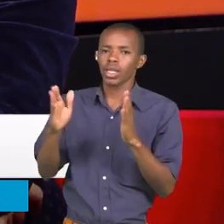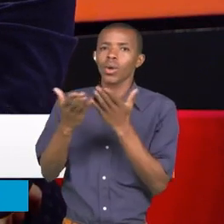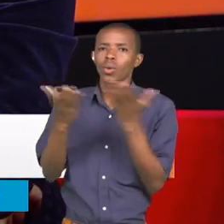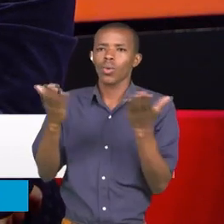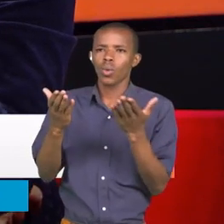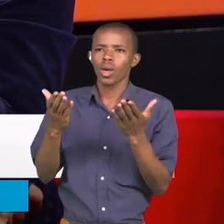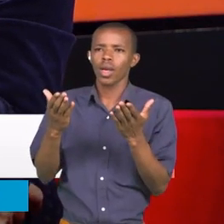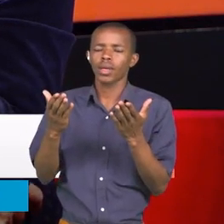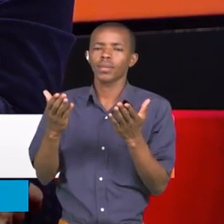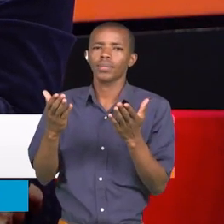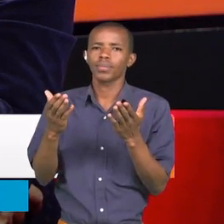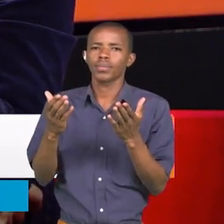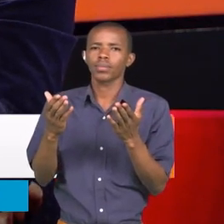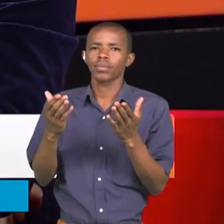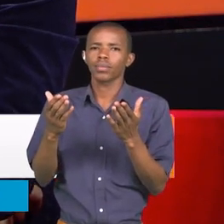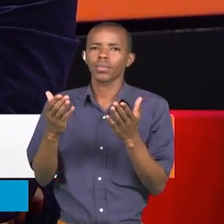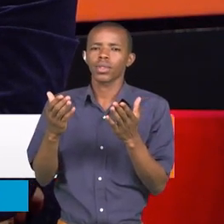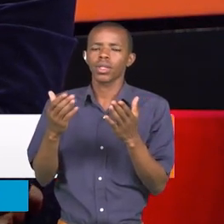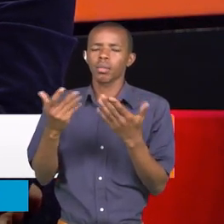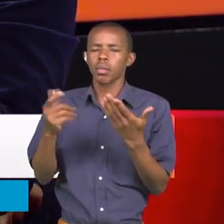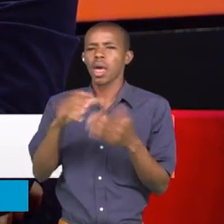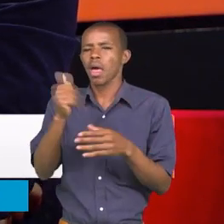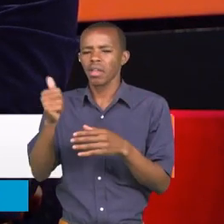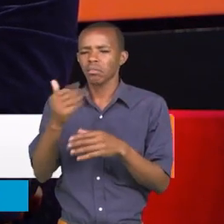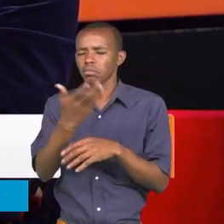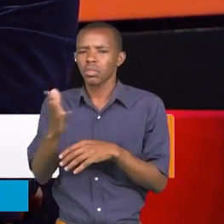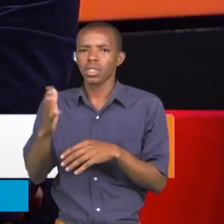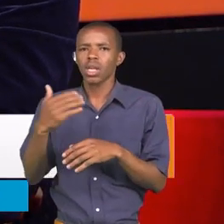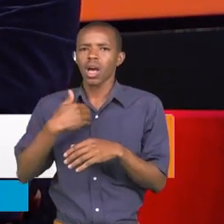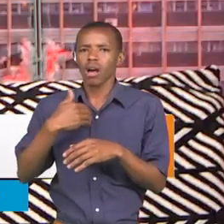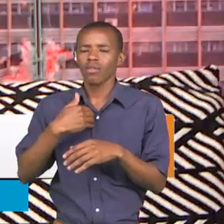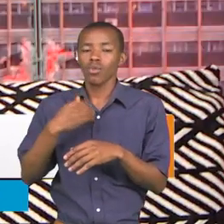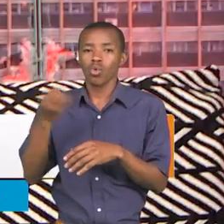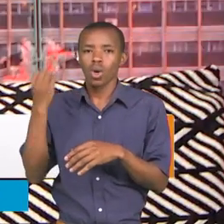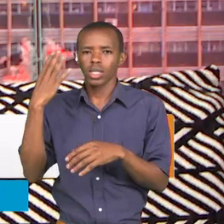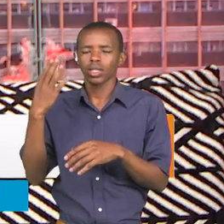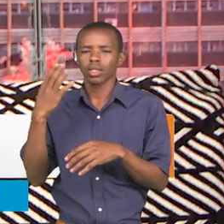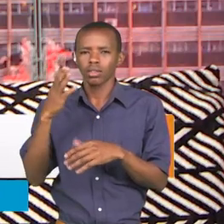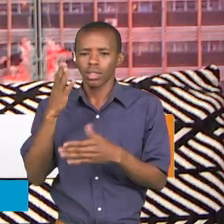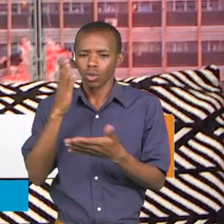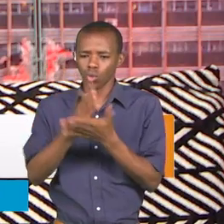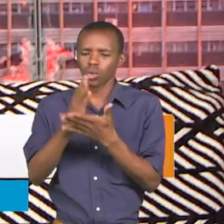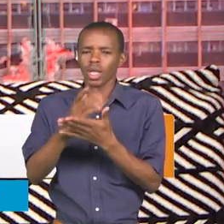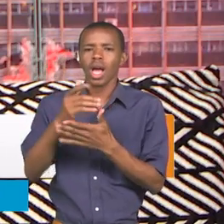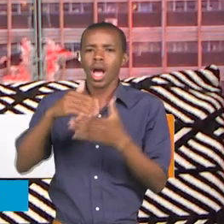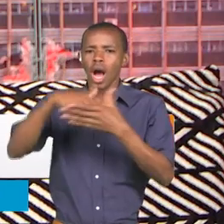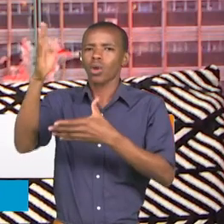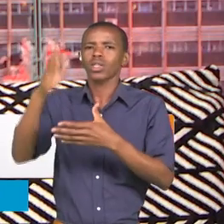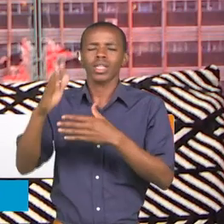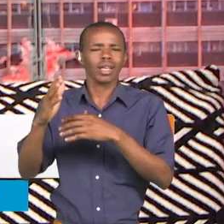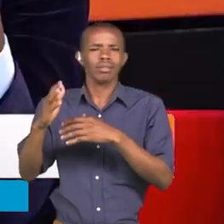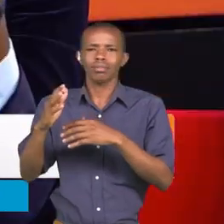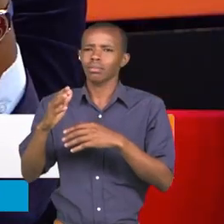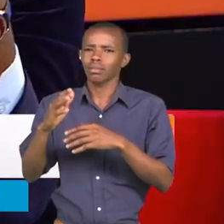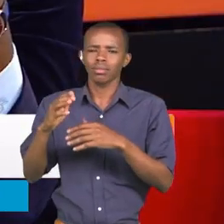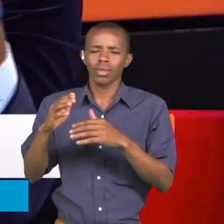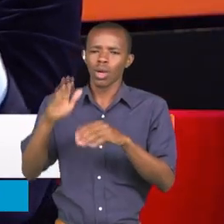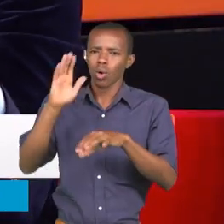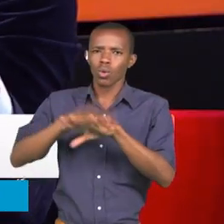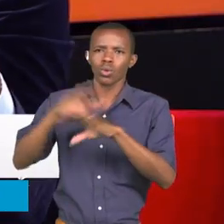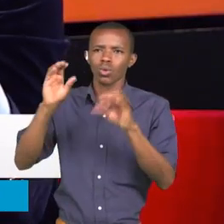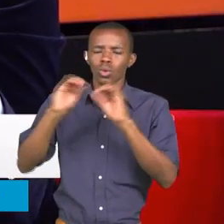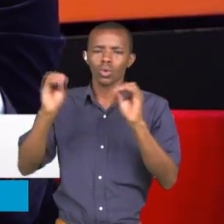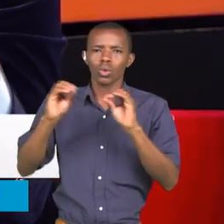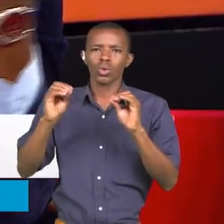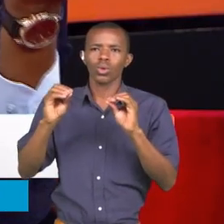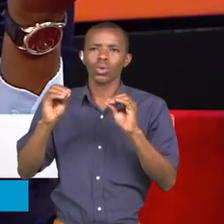you have Puma and then you wear Pama. You know what I mean? Eh? Yeah. It's crazy out here. You have Puma, you have Pama, you have Fubu, you have